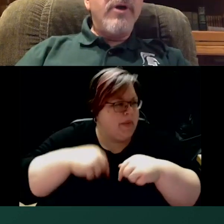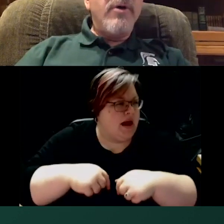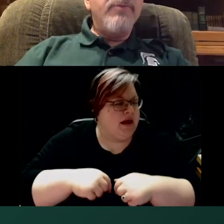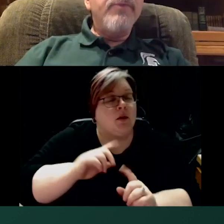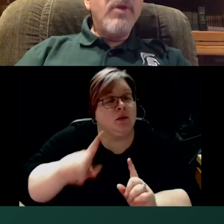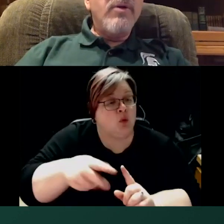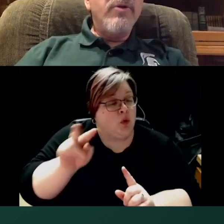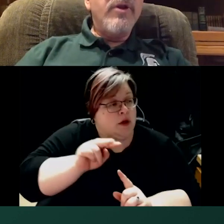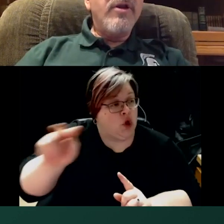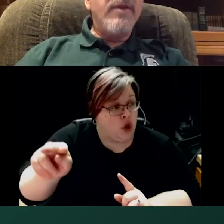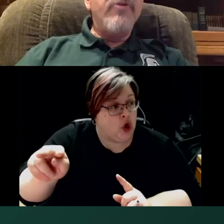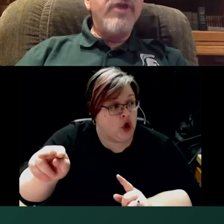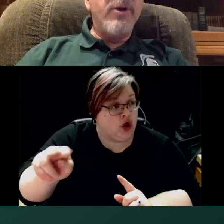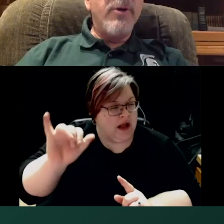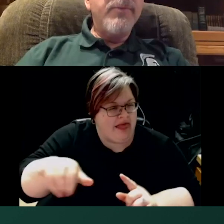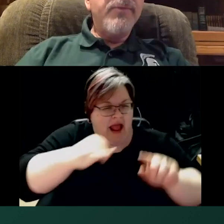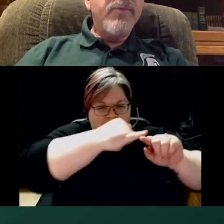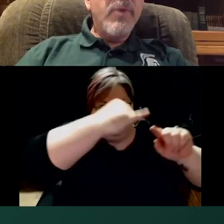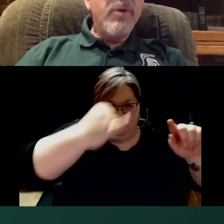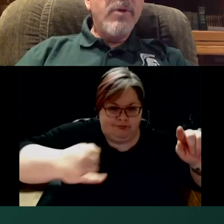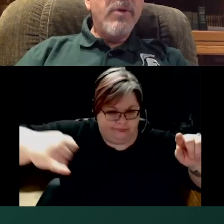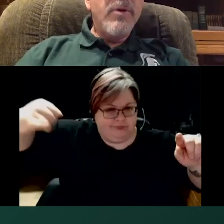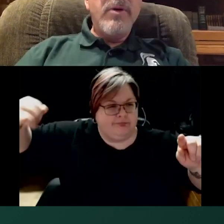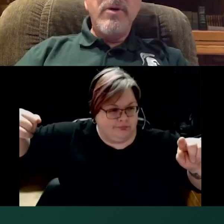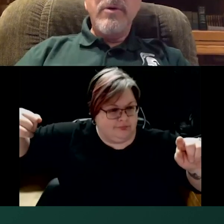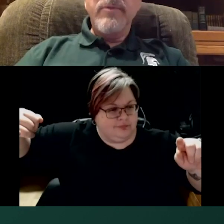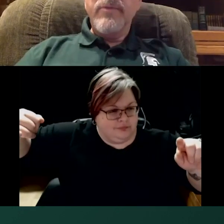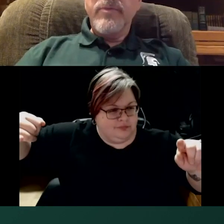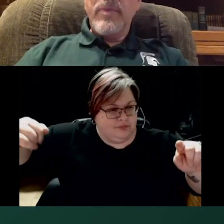at this image here,